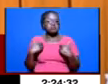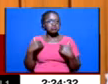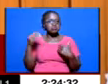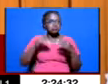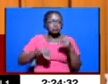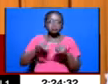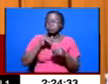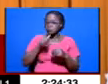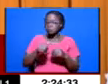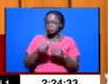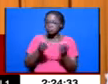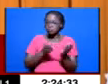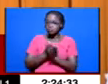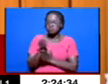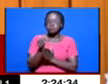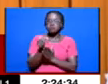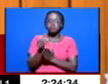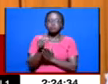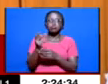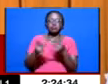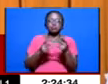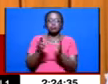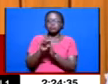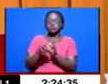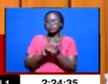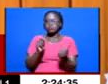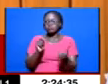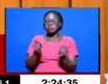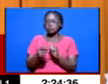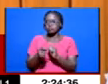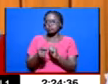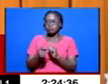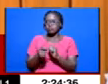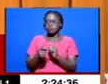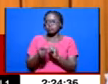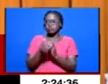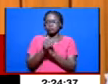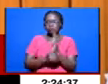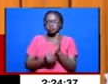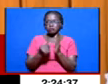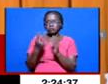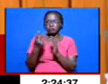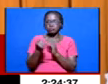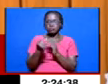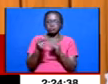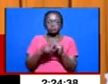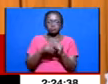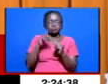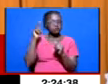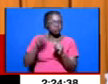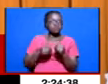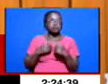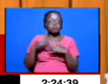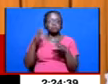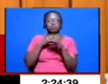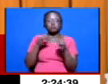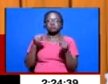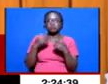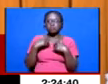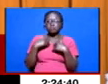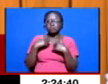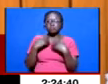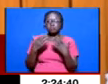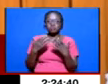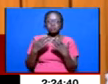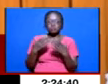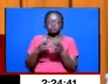the integrity of the process of constitutional amendment pursuant to Article 257, we cannot have the President playing the role of umpire, who